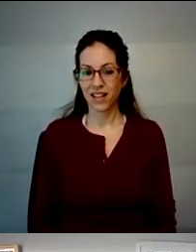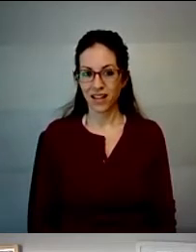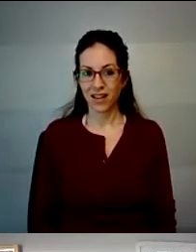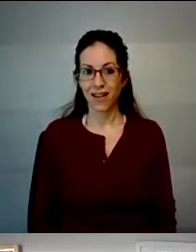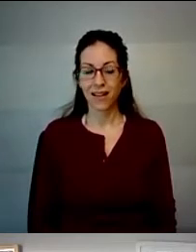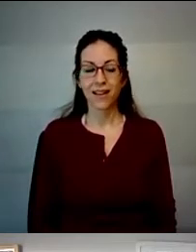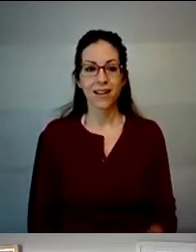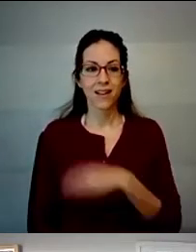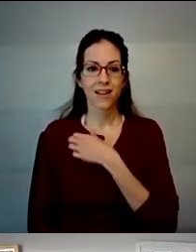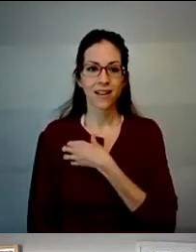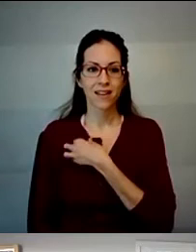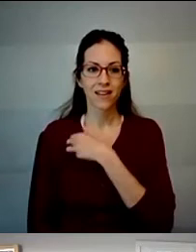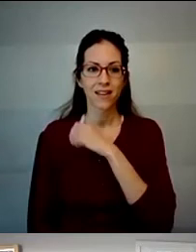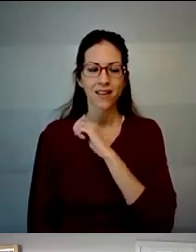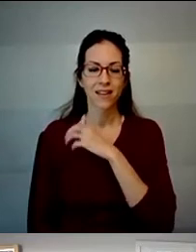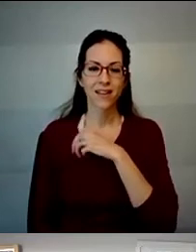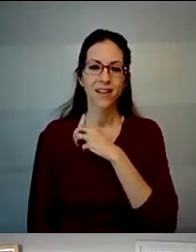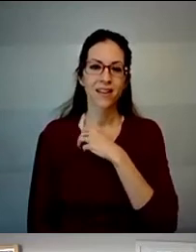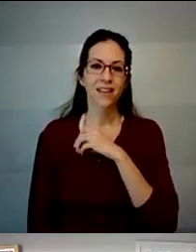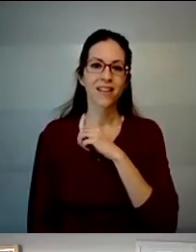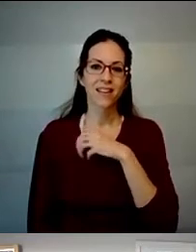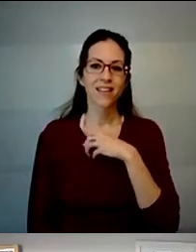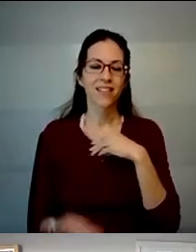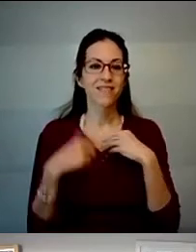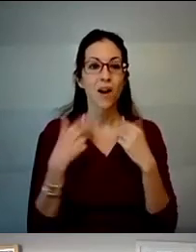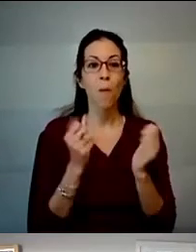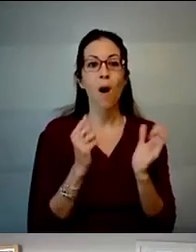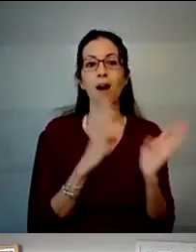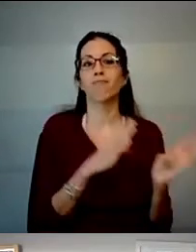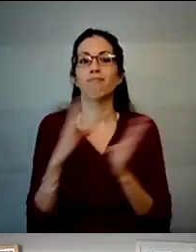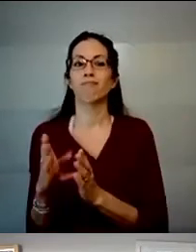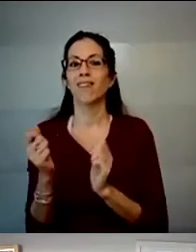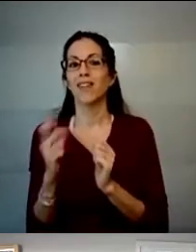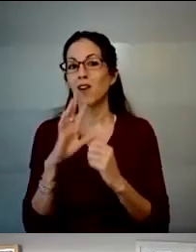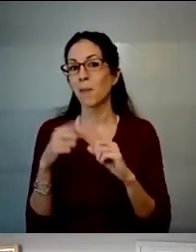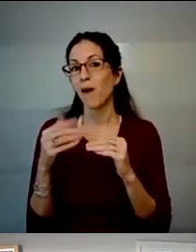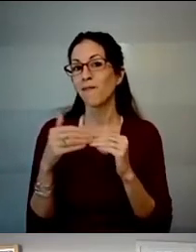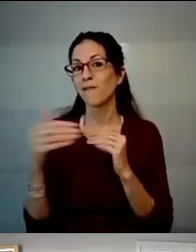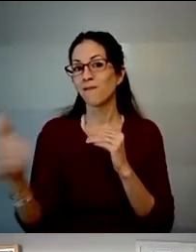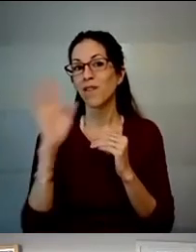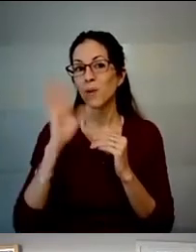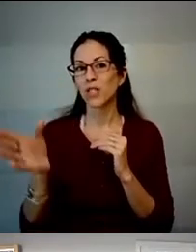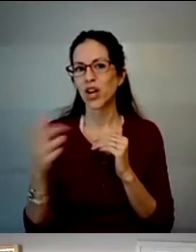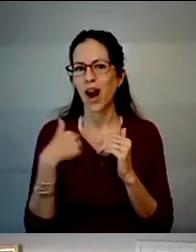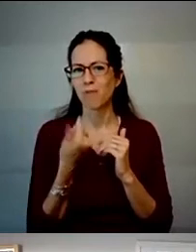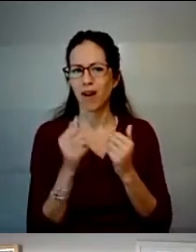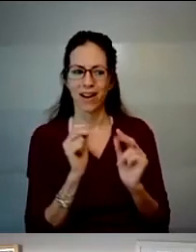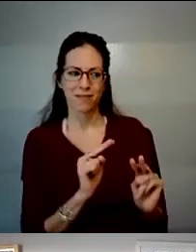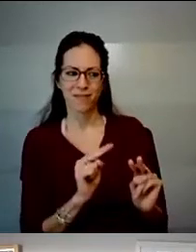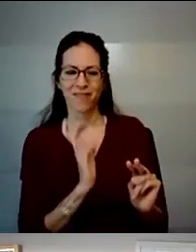shift our gears a little bit to talk about the future, just paying attention to our time today for the chat. You